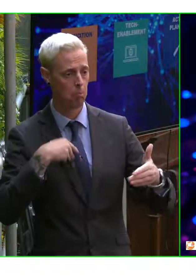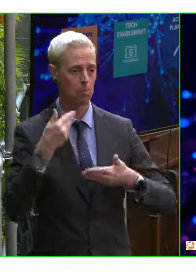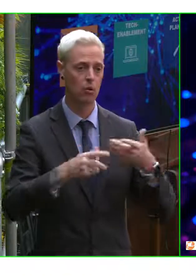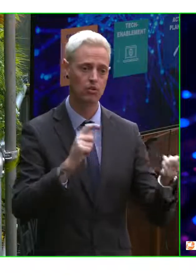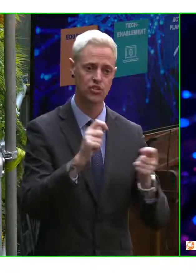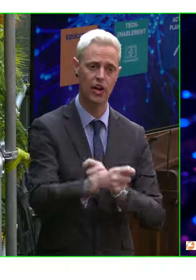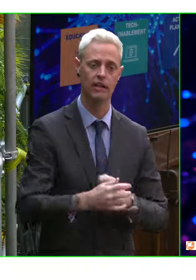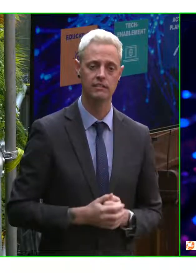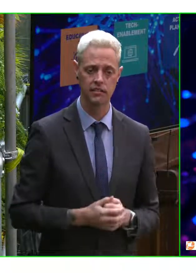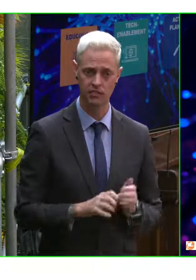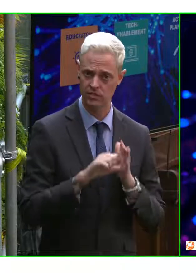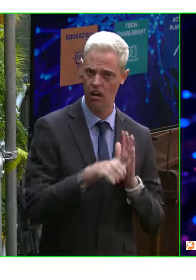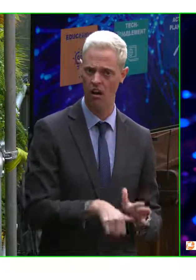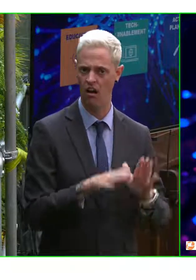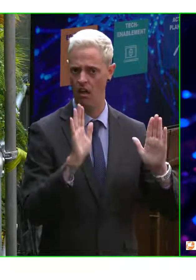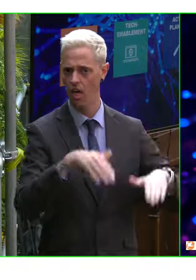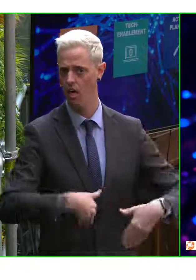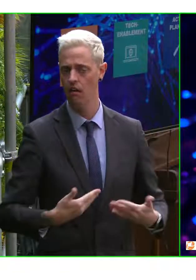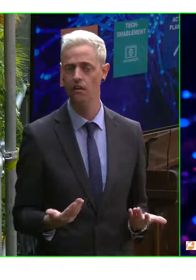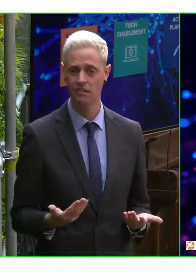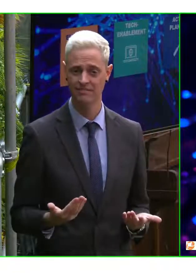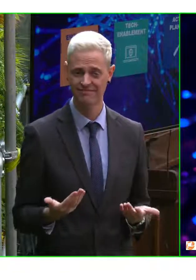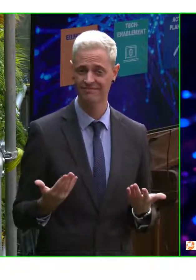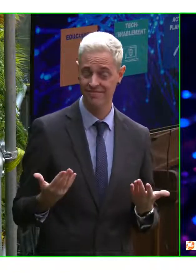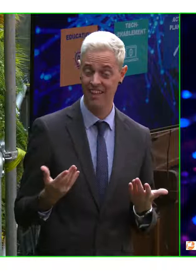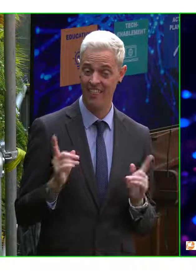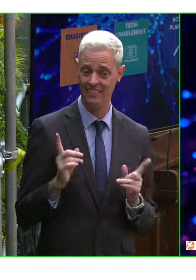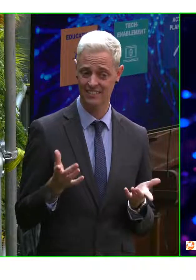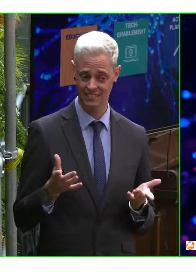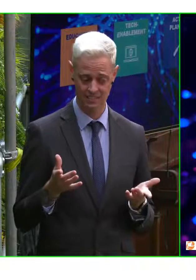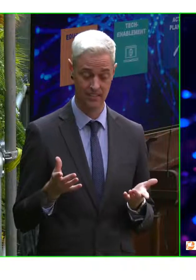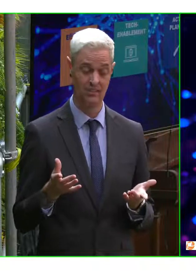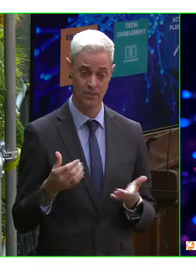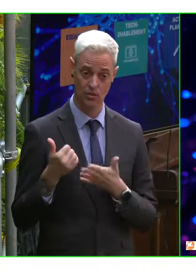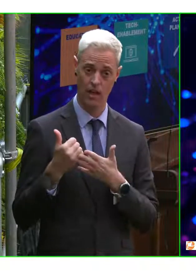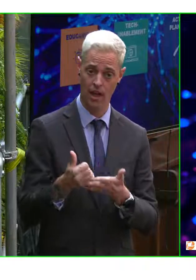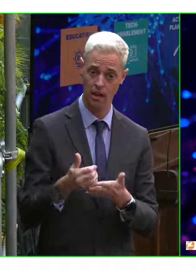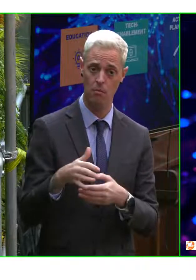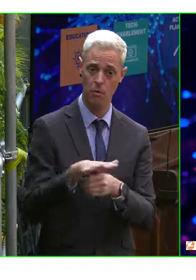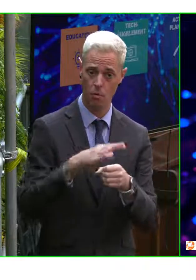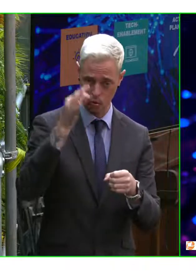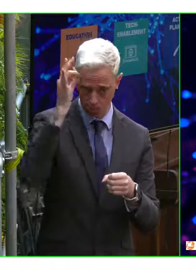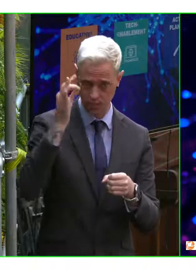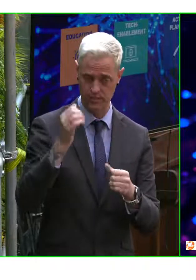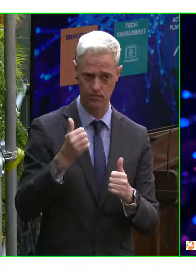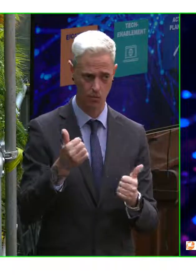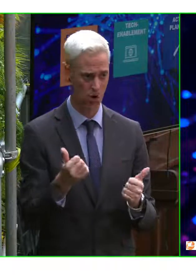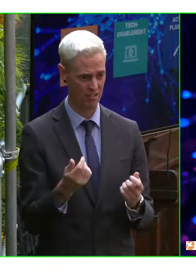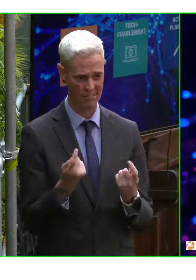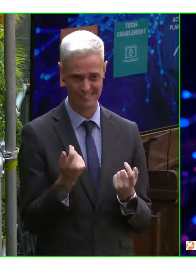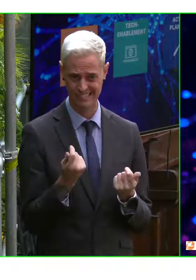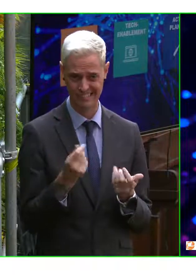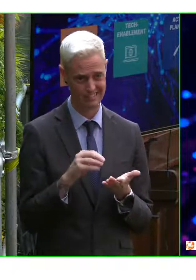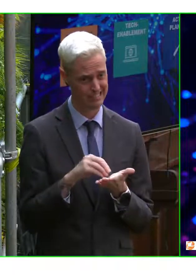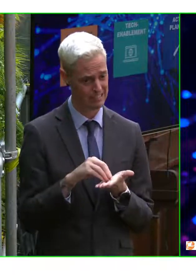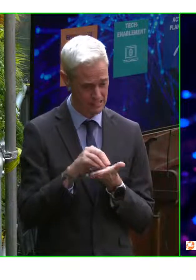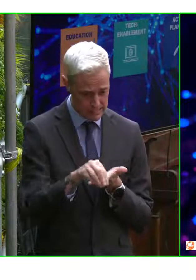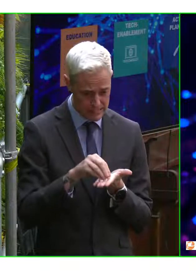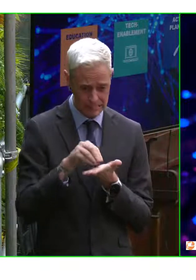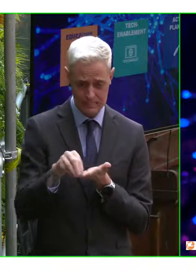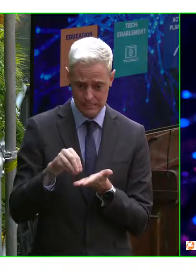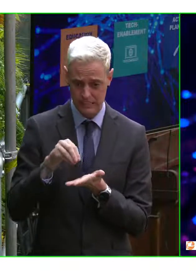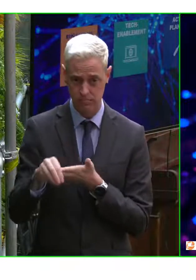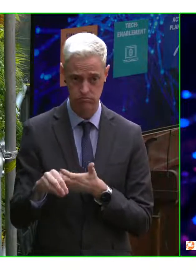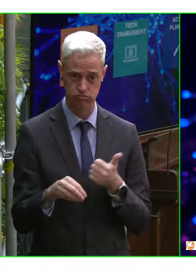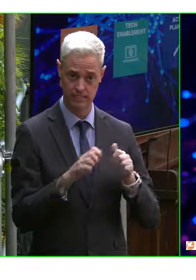changes. So that's a big factor in all this, and it helps local authorities who are pretty resource constrained take some massive